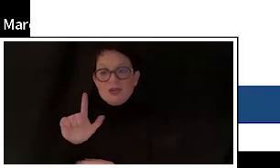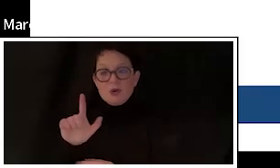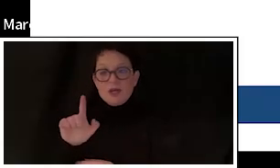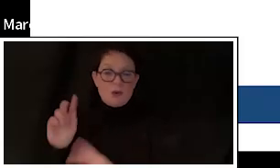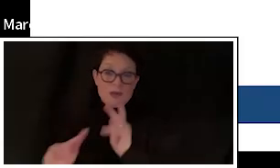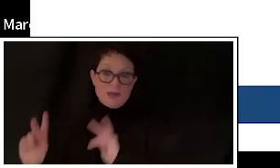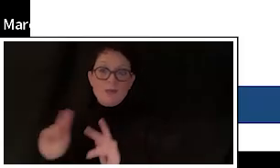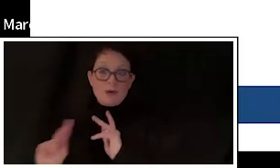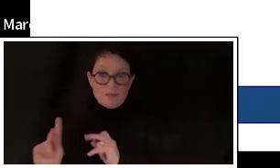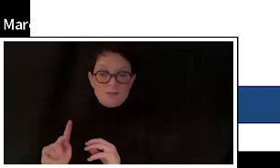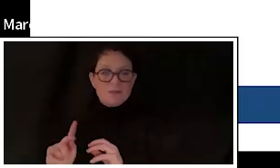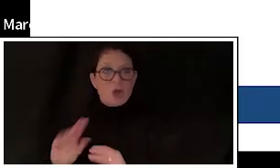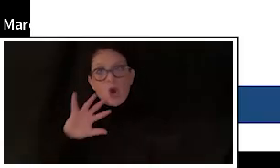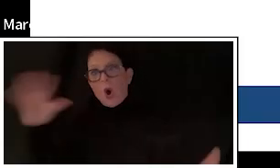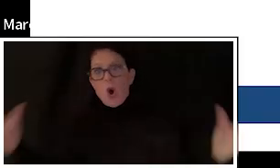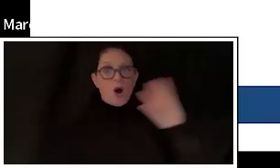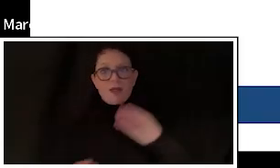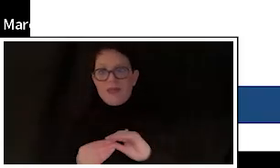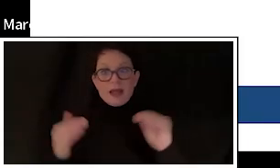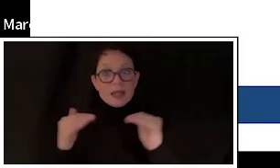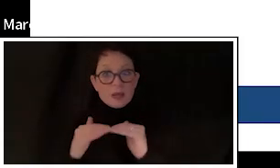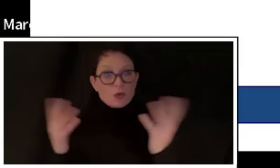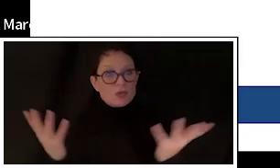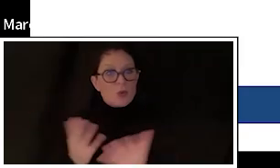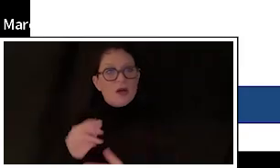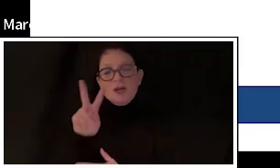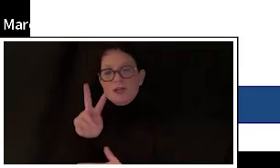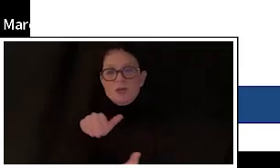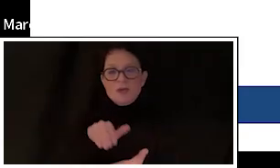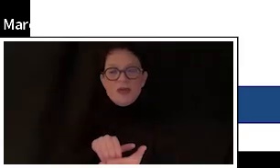621 individuals. So all that totals up to the